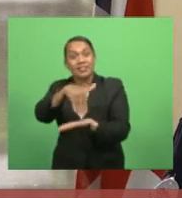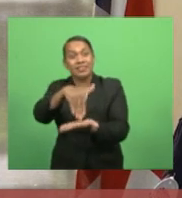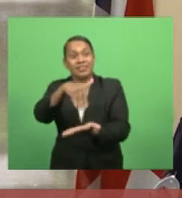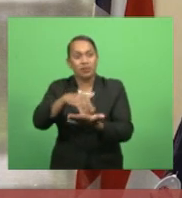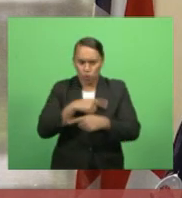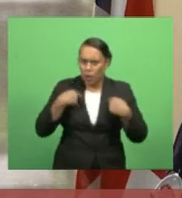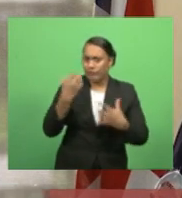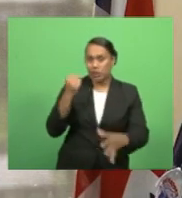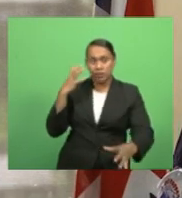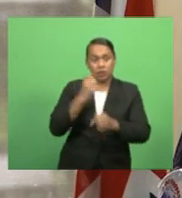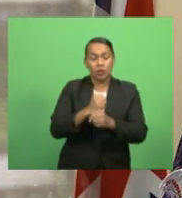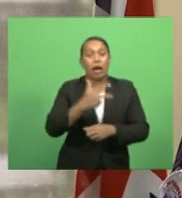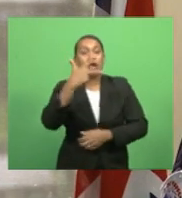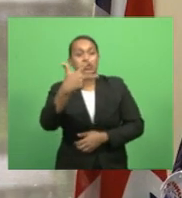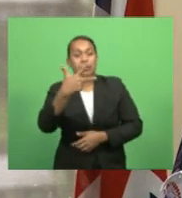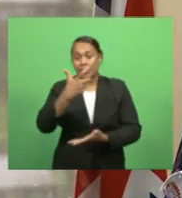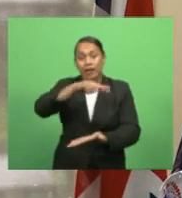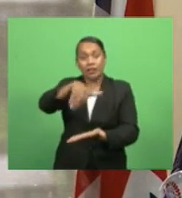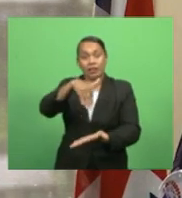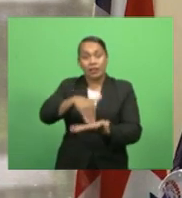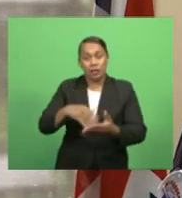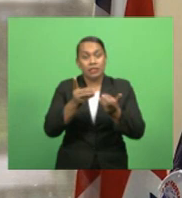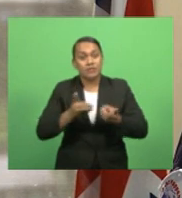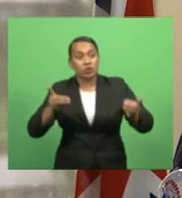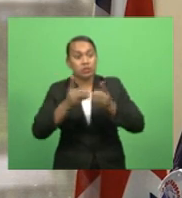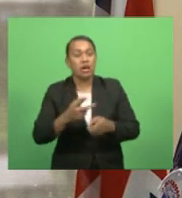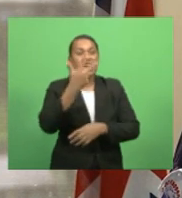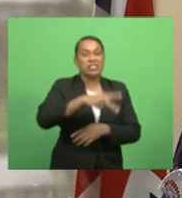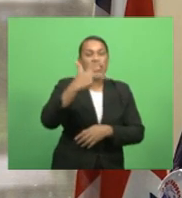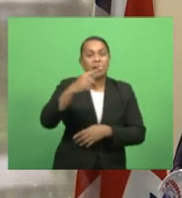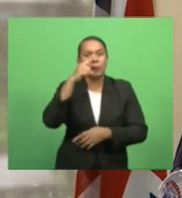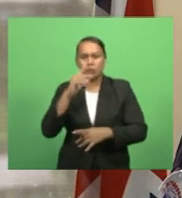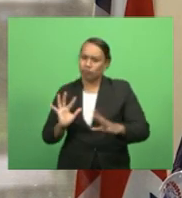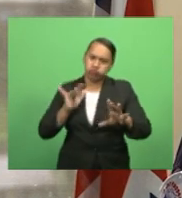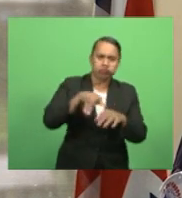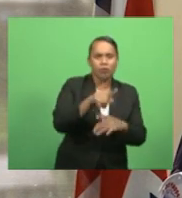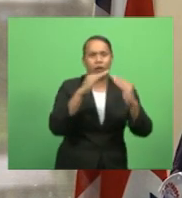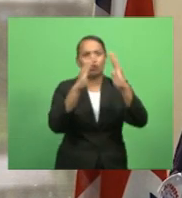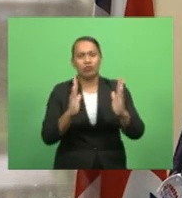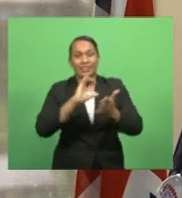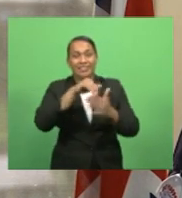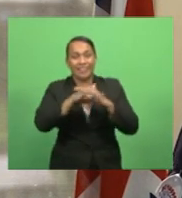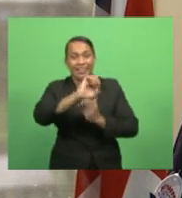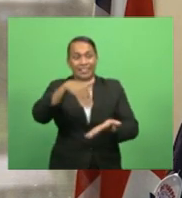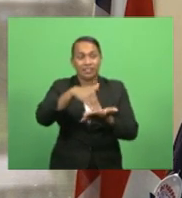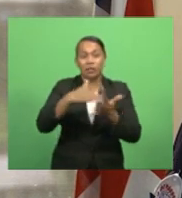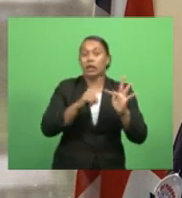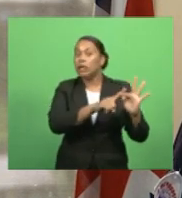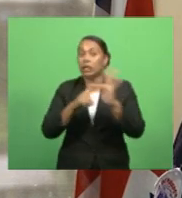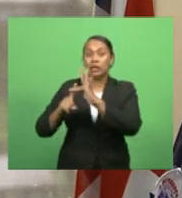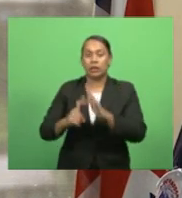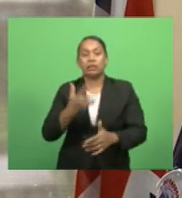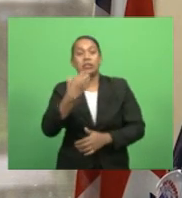in the Central Division and 88 evacuees. In the Eastern Division, we now have 71 evacuation centers still